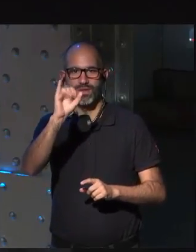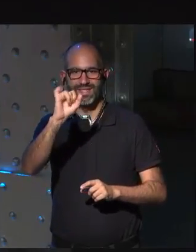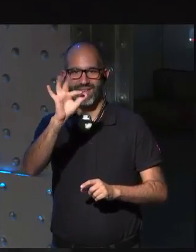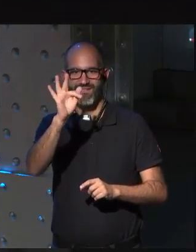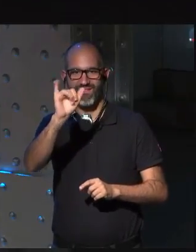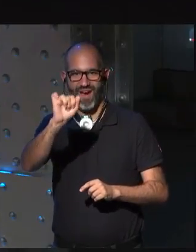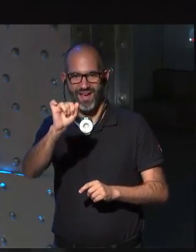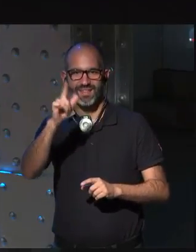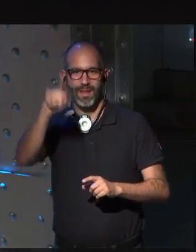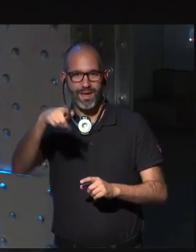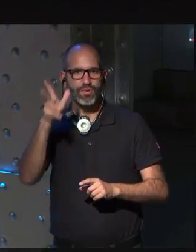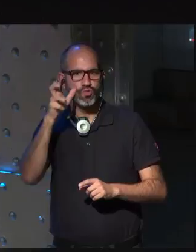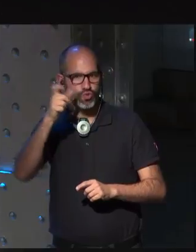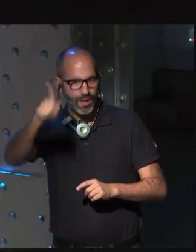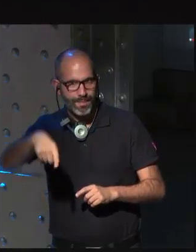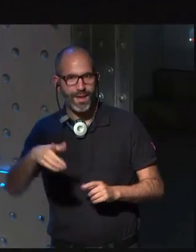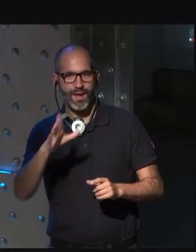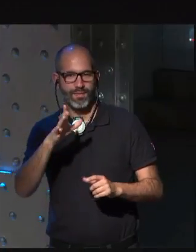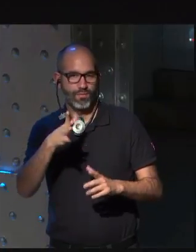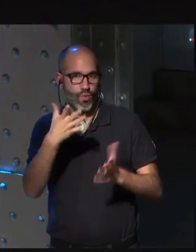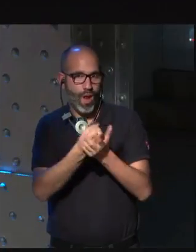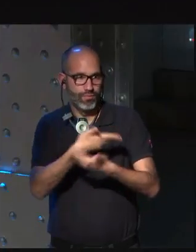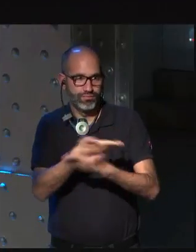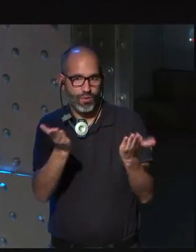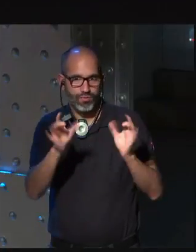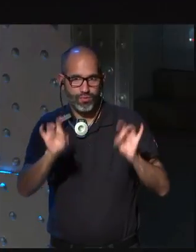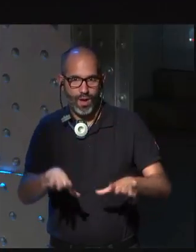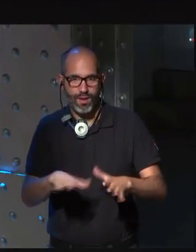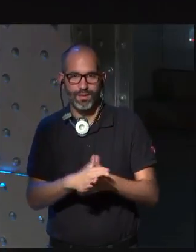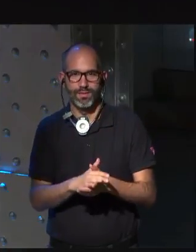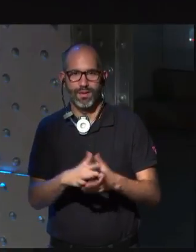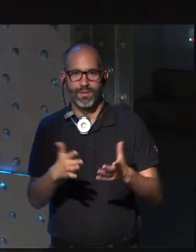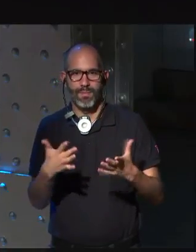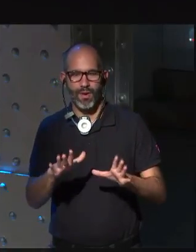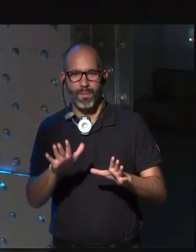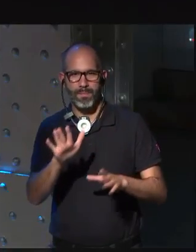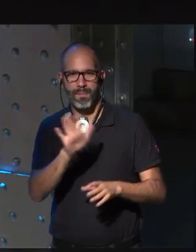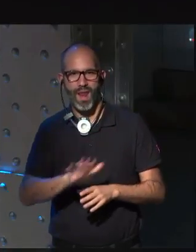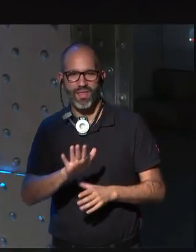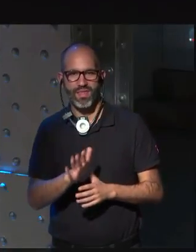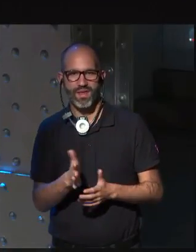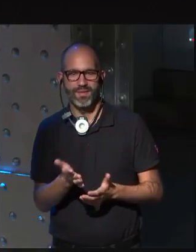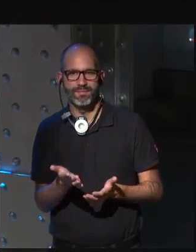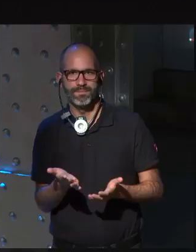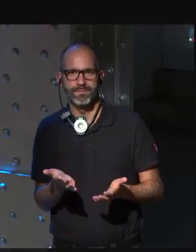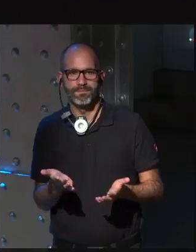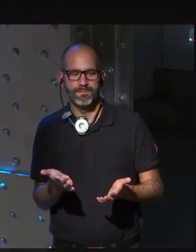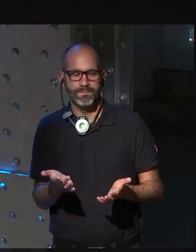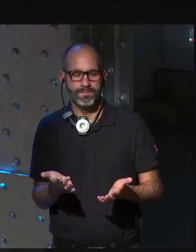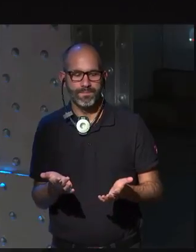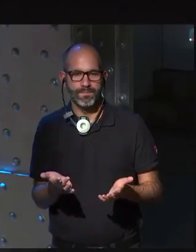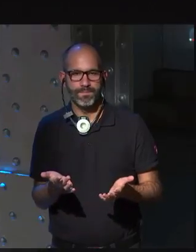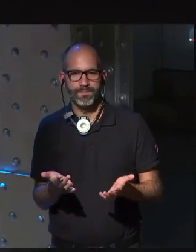wrong that I can spend about the cost of 6 or 7 CDs and for a year and get what seems like 90% of the world's